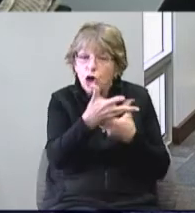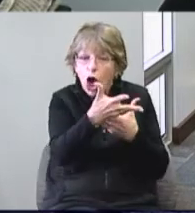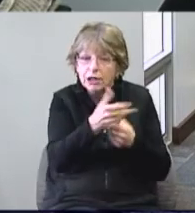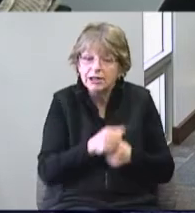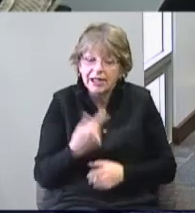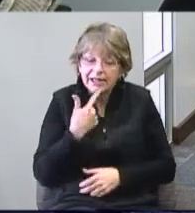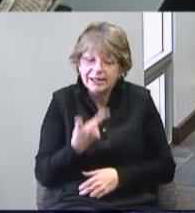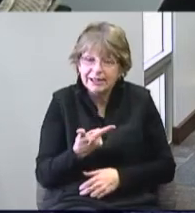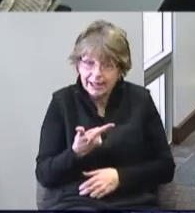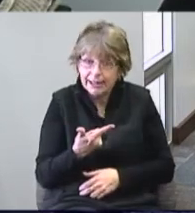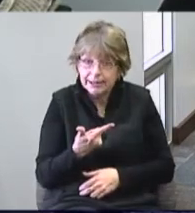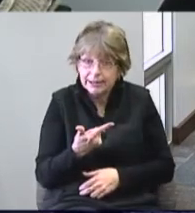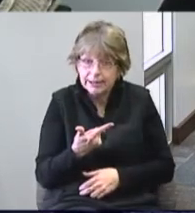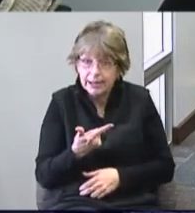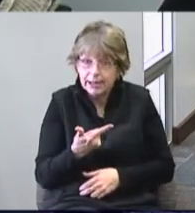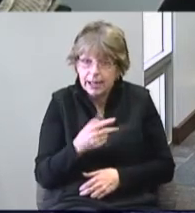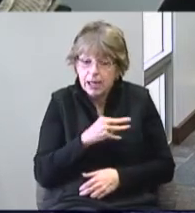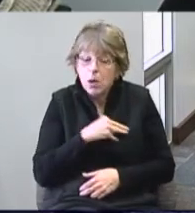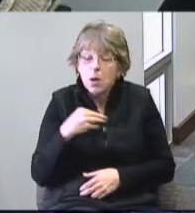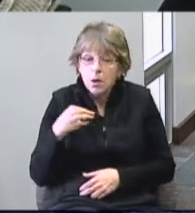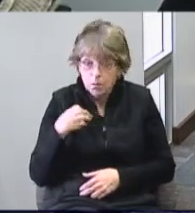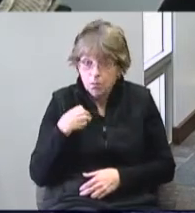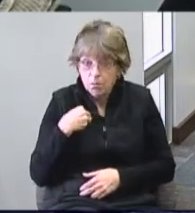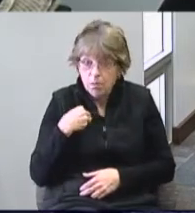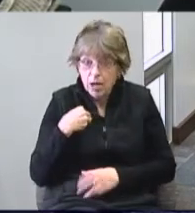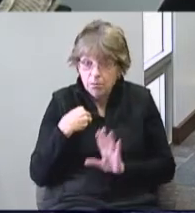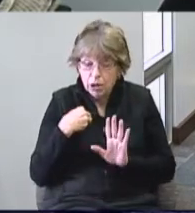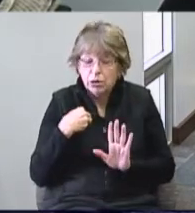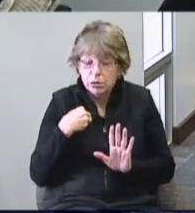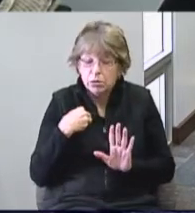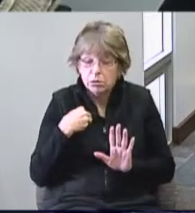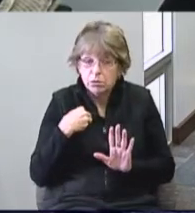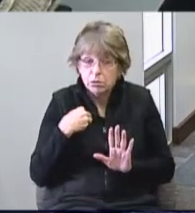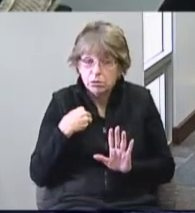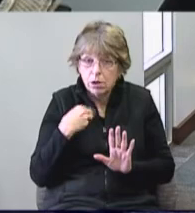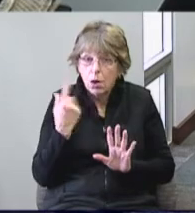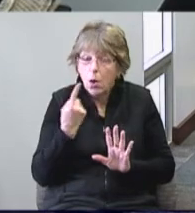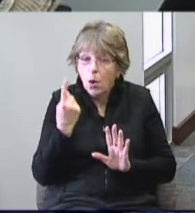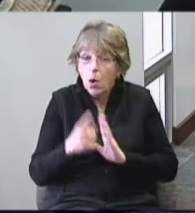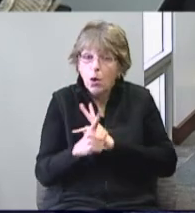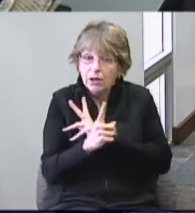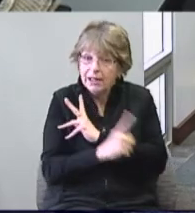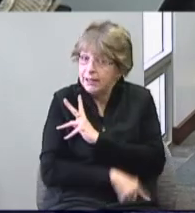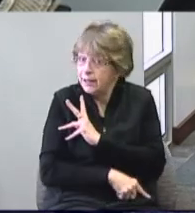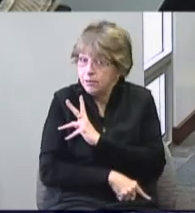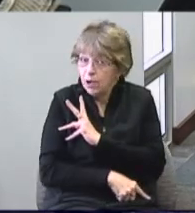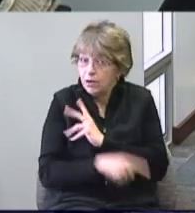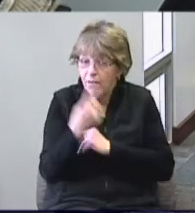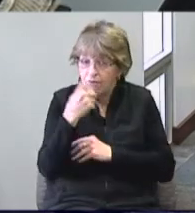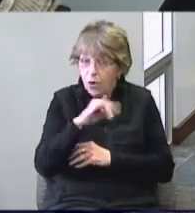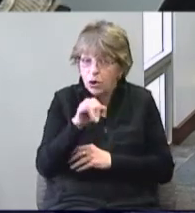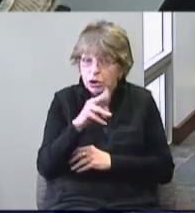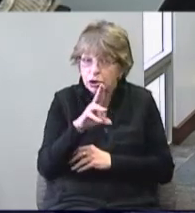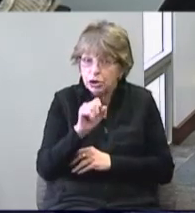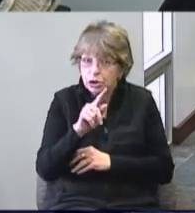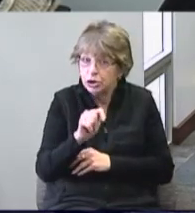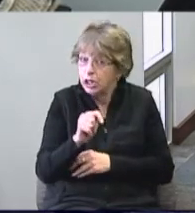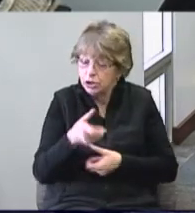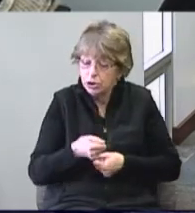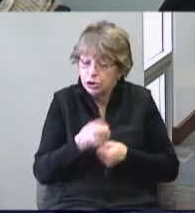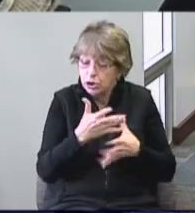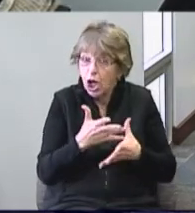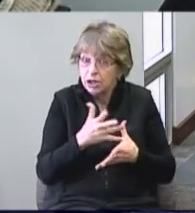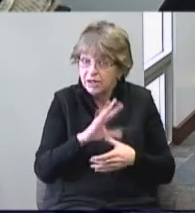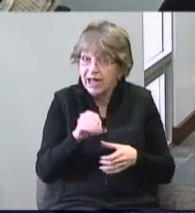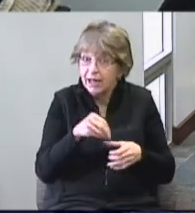says, bargaining unit members excluding probationary employees shall only be disciplined or discharged for just cause, which shall include, but is not limited